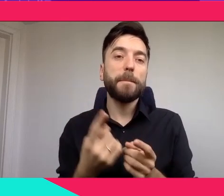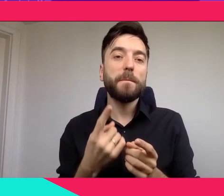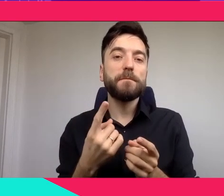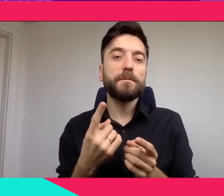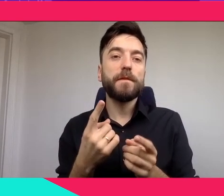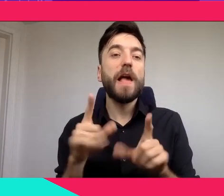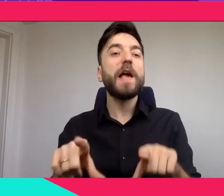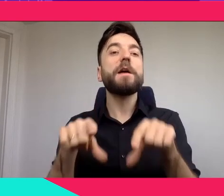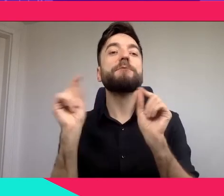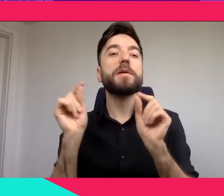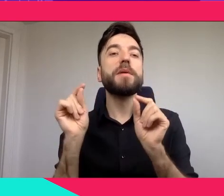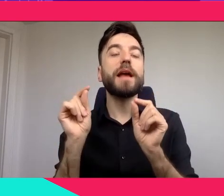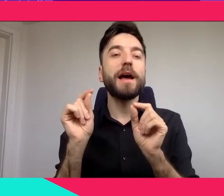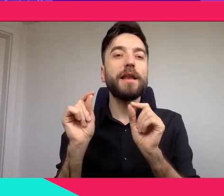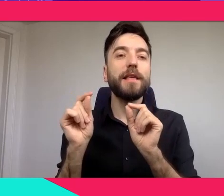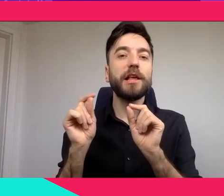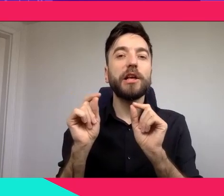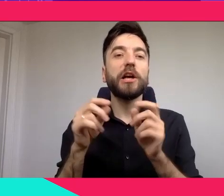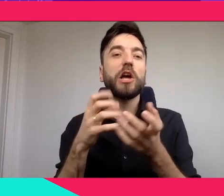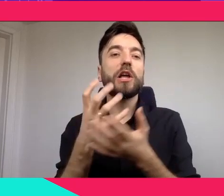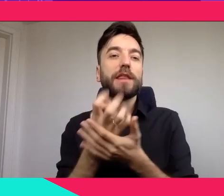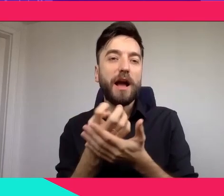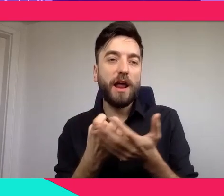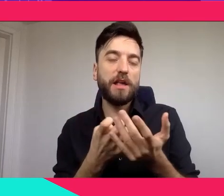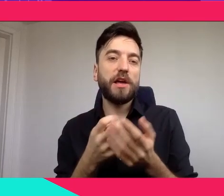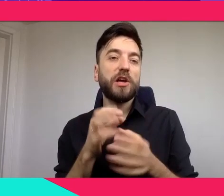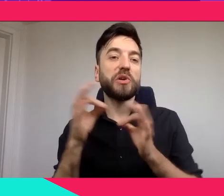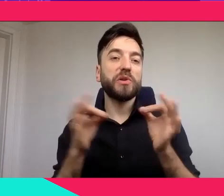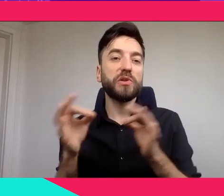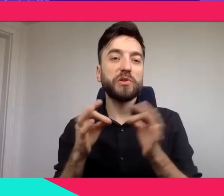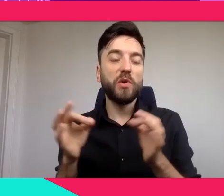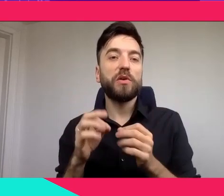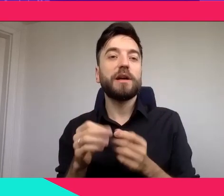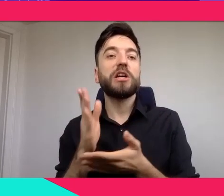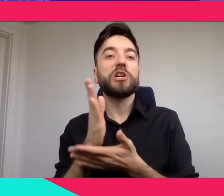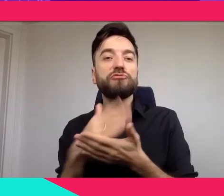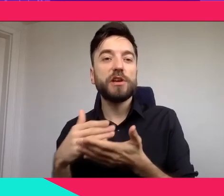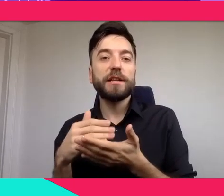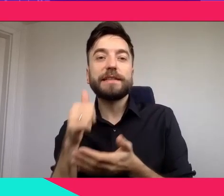just let these youngsters tell their stories, because it also